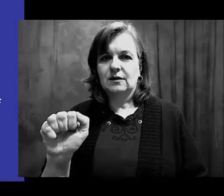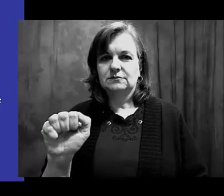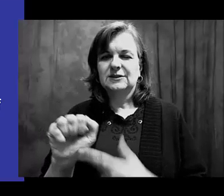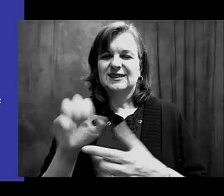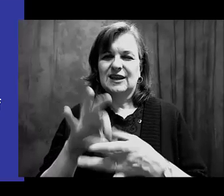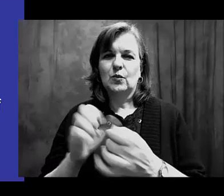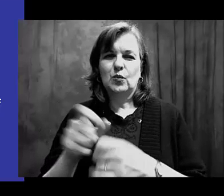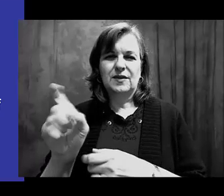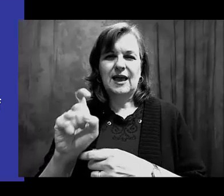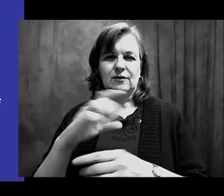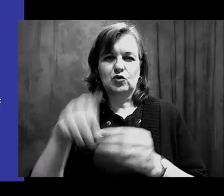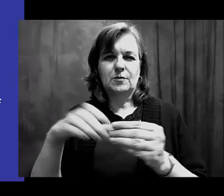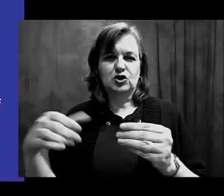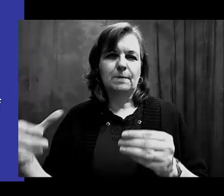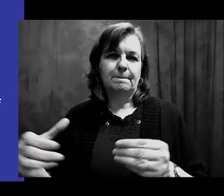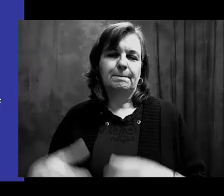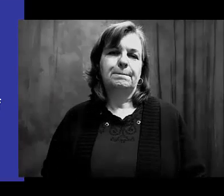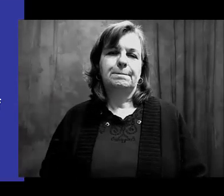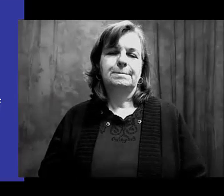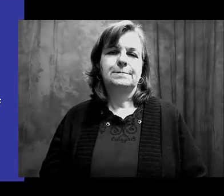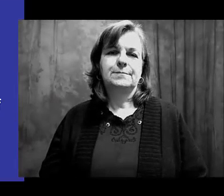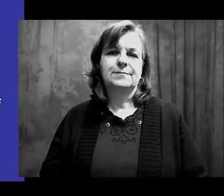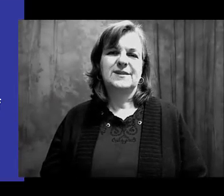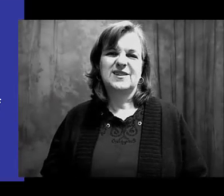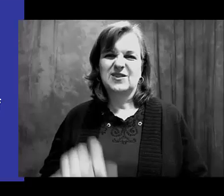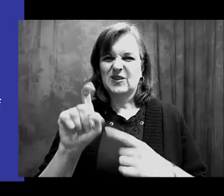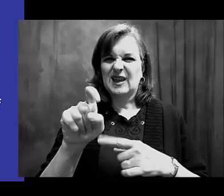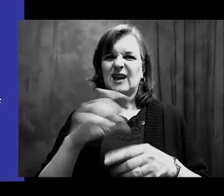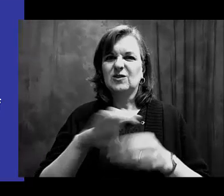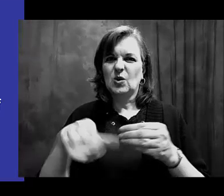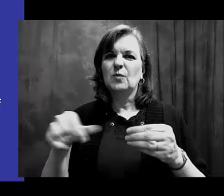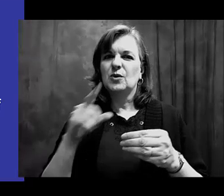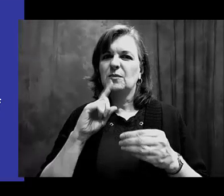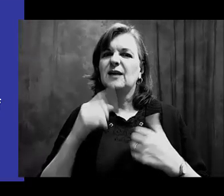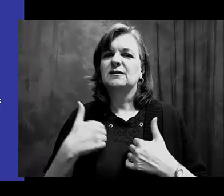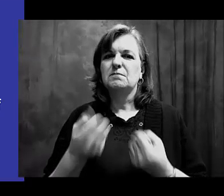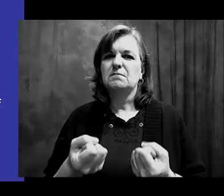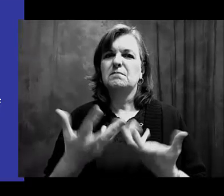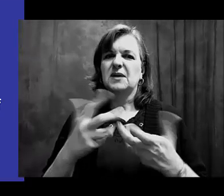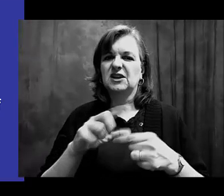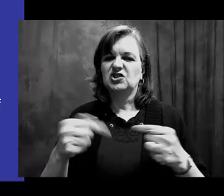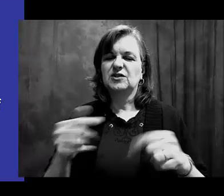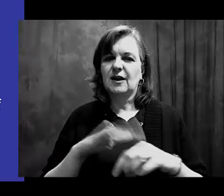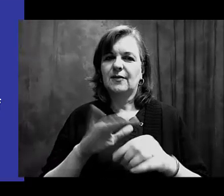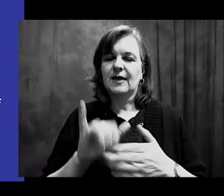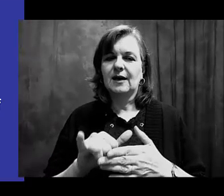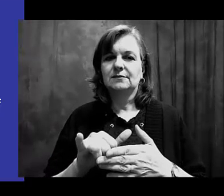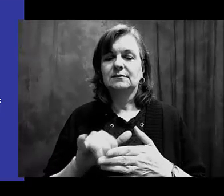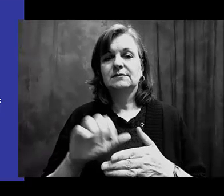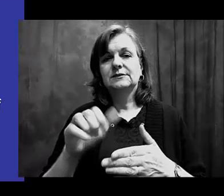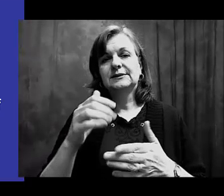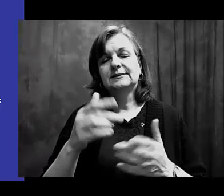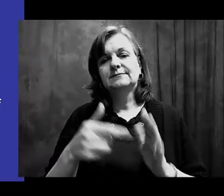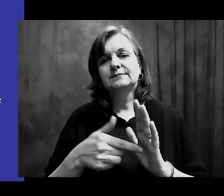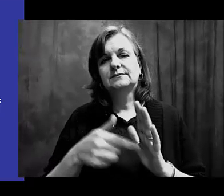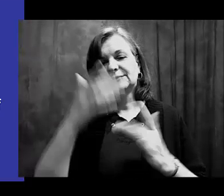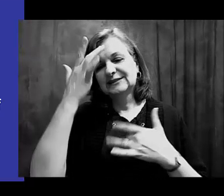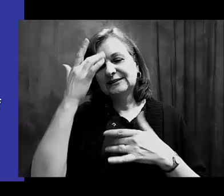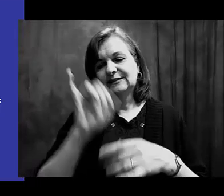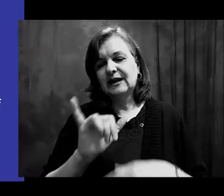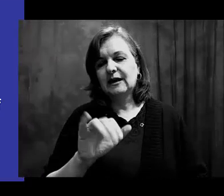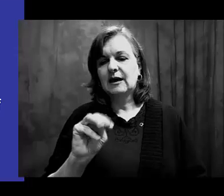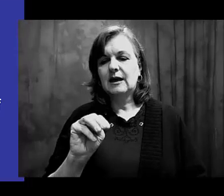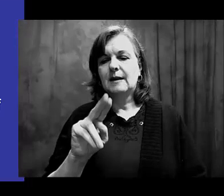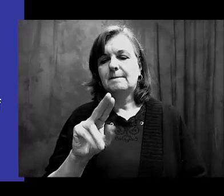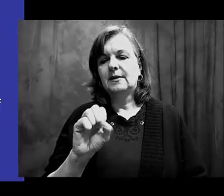there's a lot going on this X chromosome. Things like muscular dystrophy and so on. There have